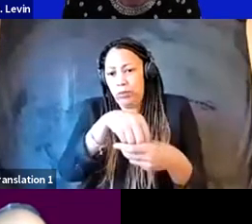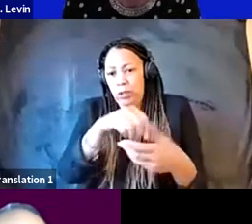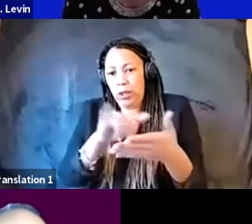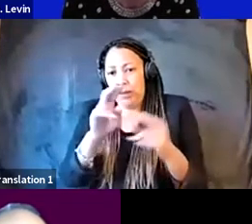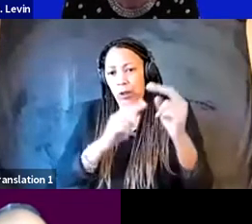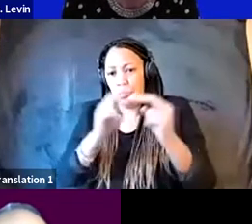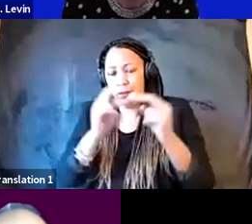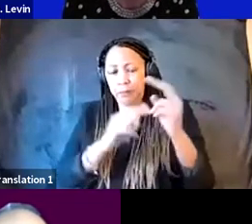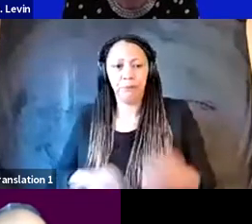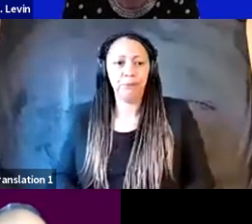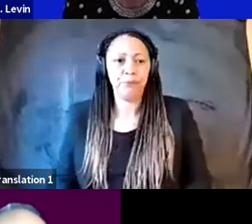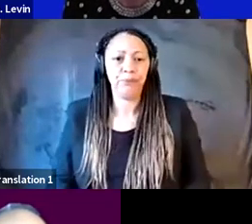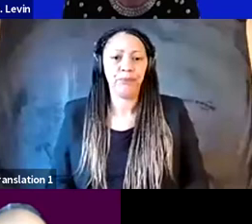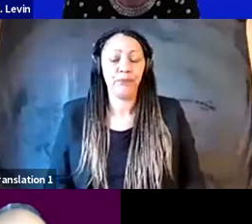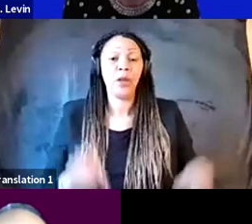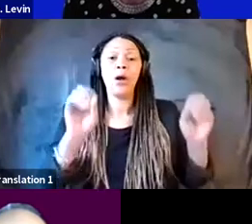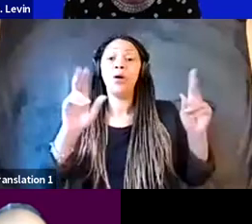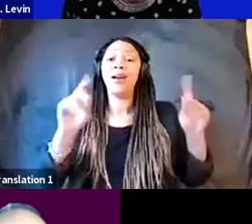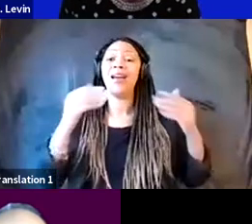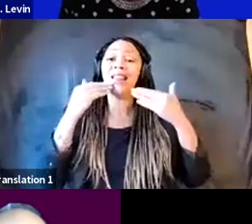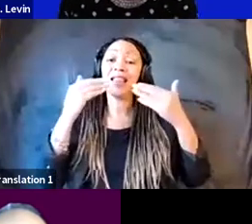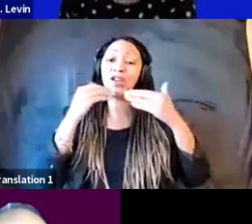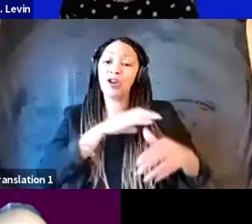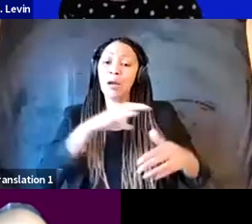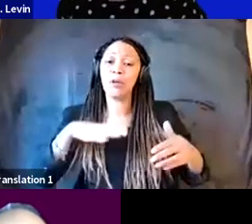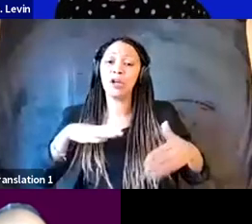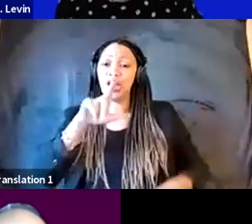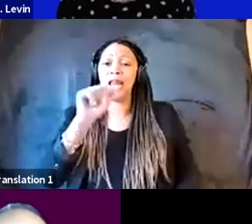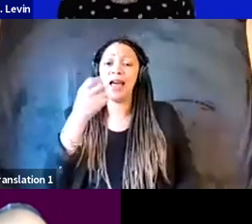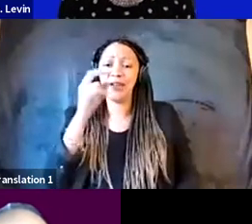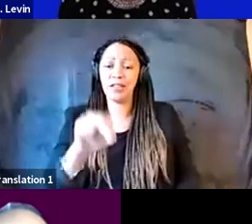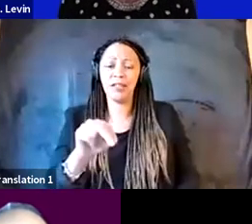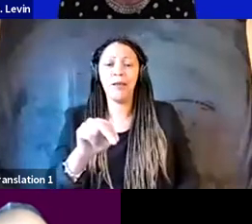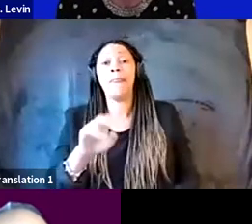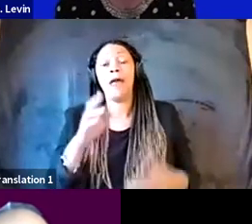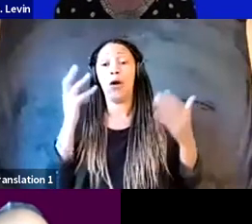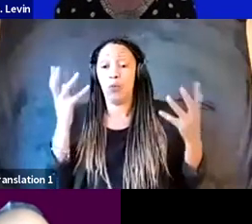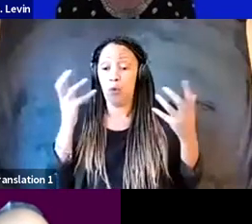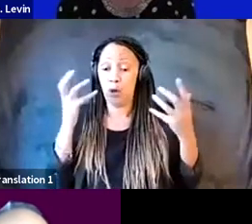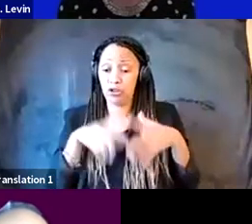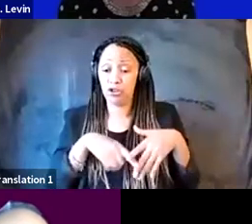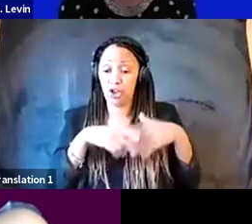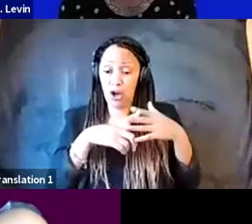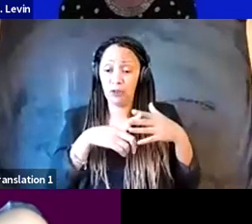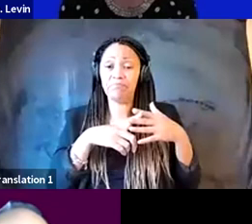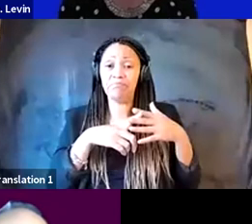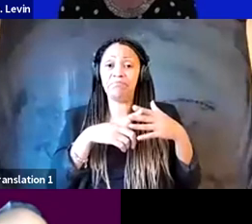Okay, thank you, Commissioner Levin. So let me start